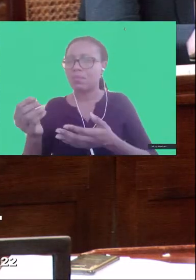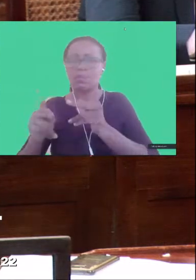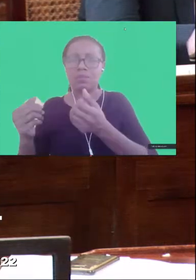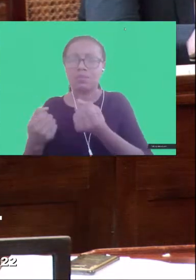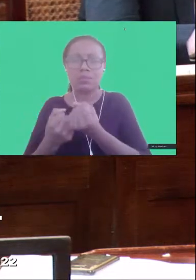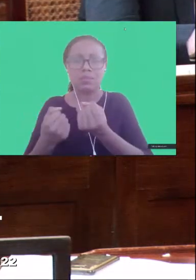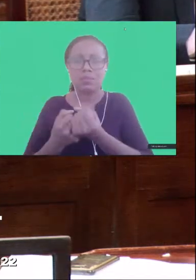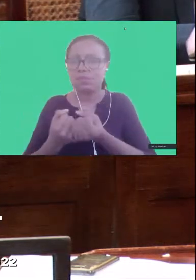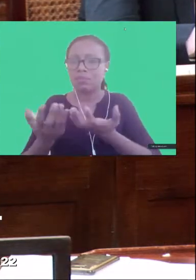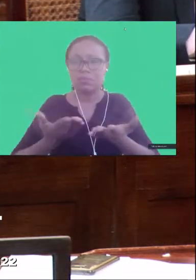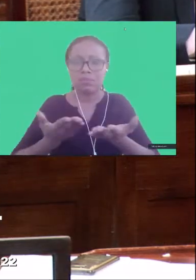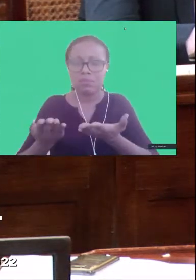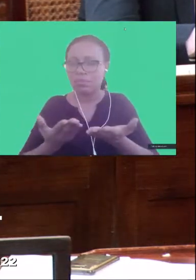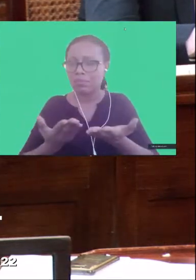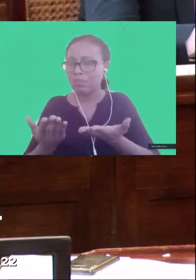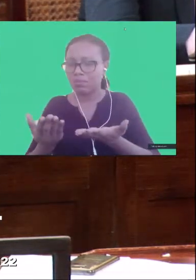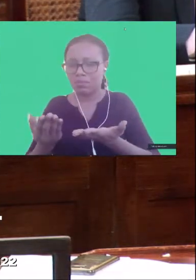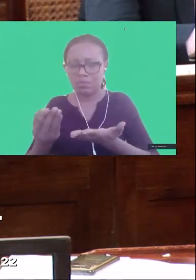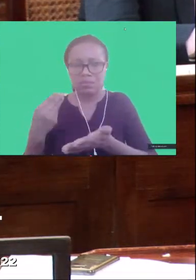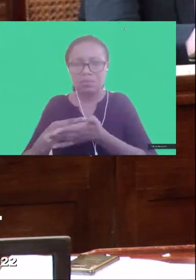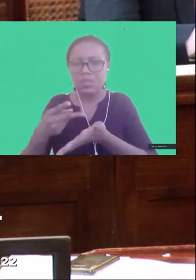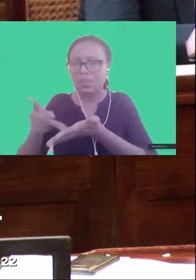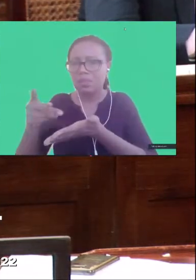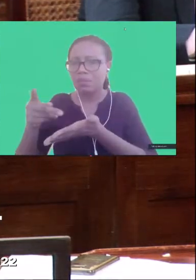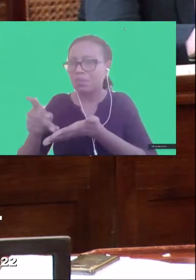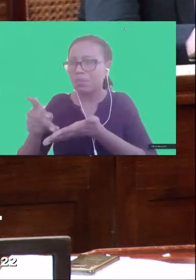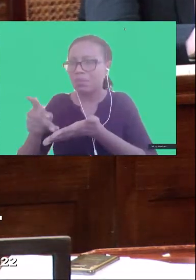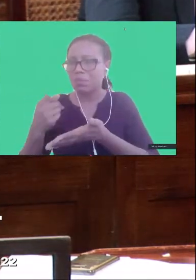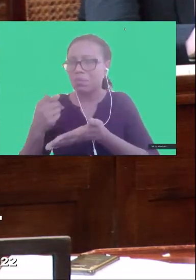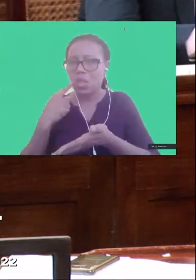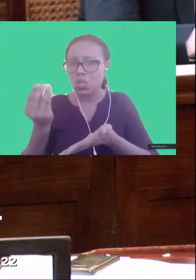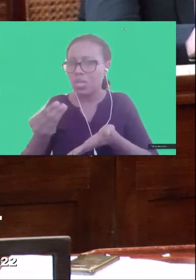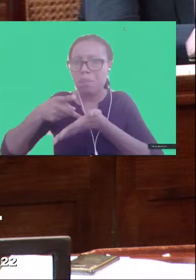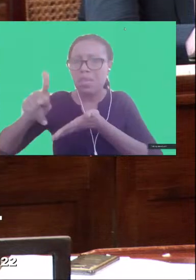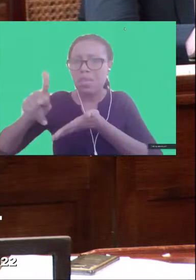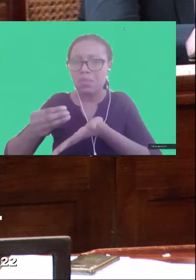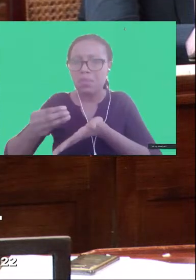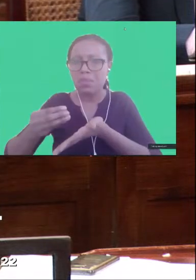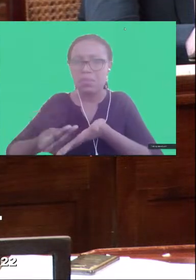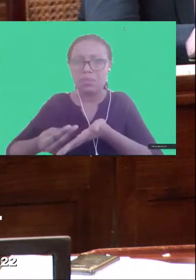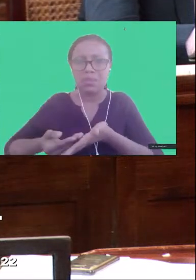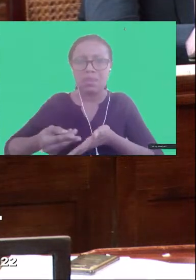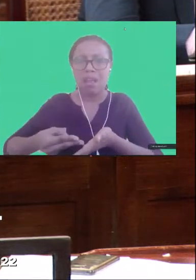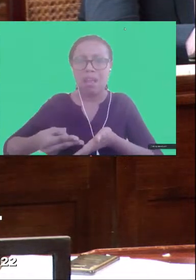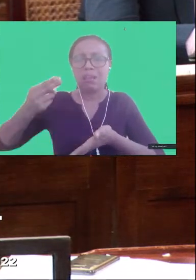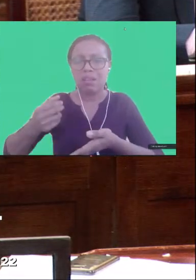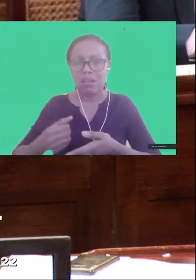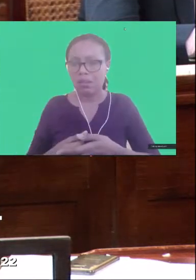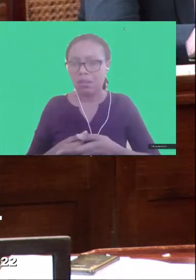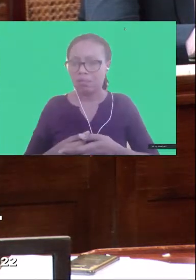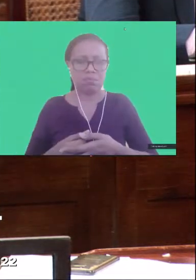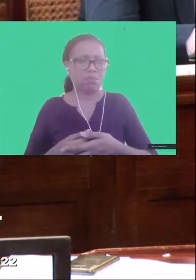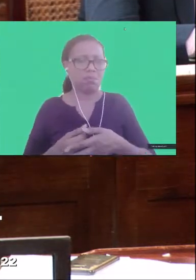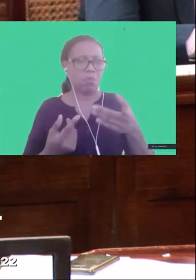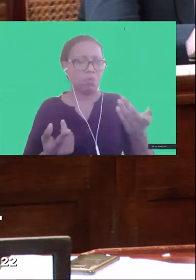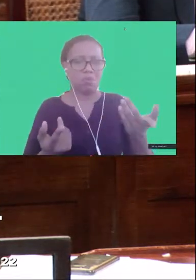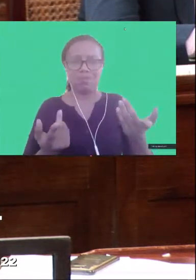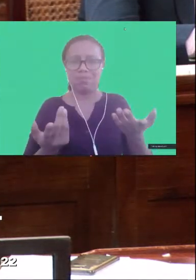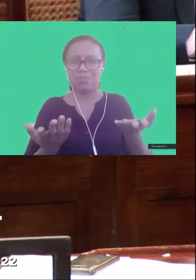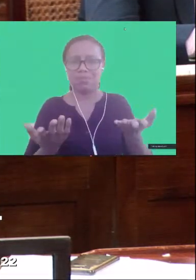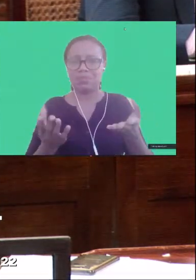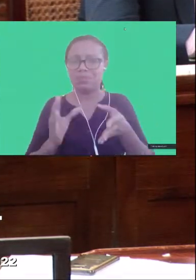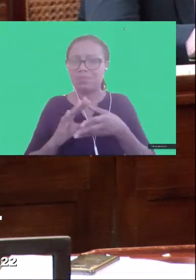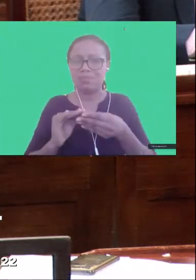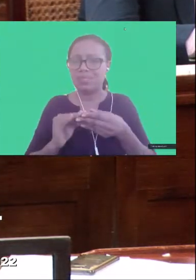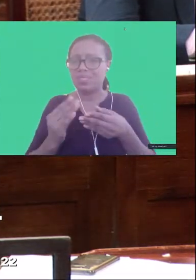would want to hear the ministry just justify that. I know you justified it just now with respect to one particular program. But if you're